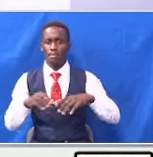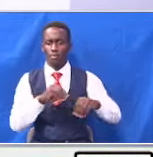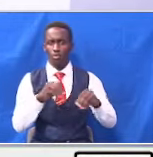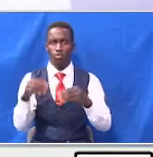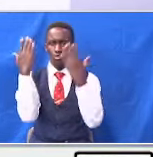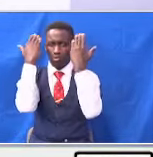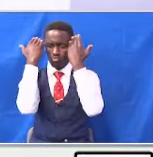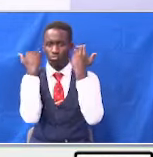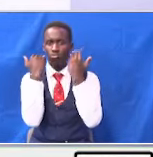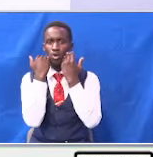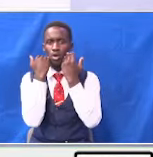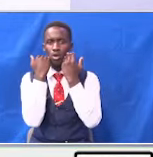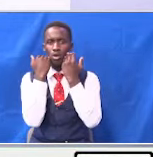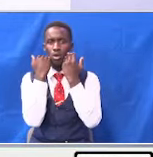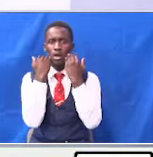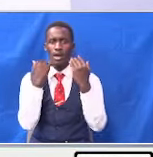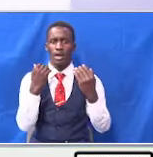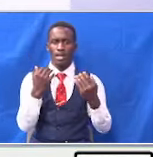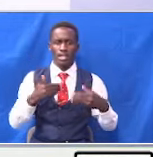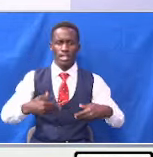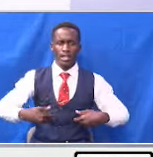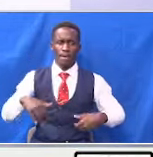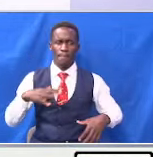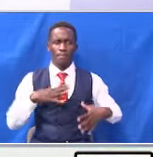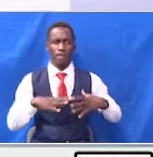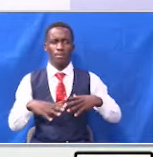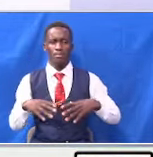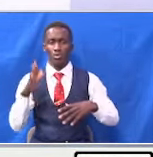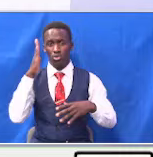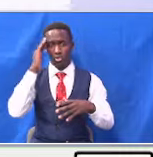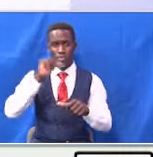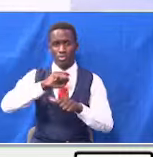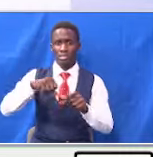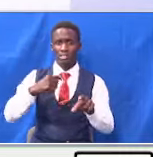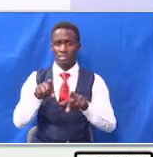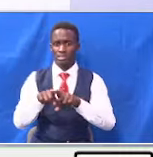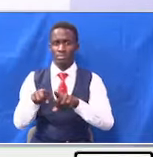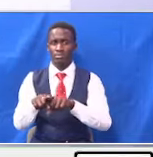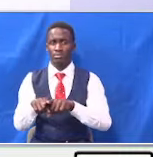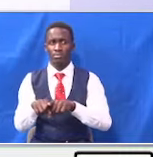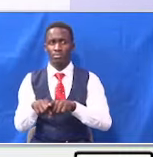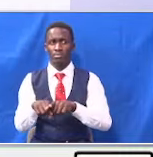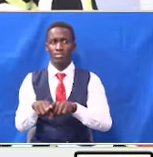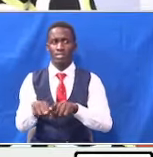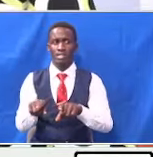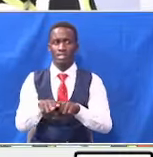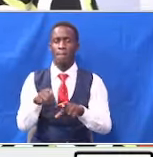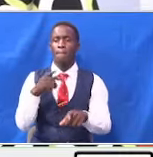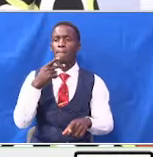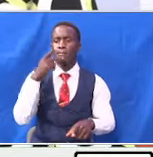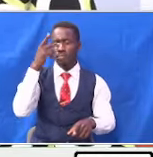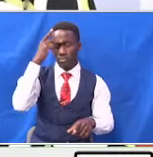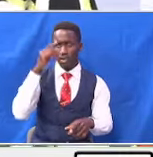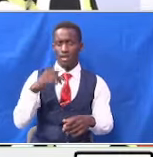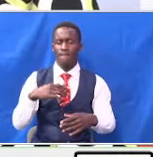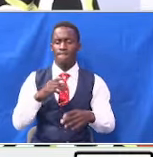something that young people are alive to, especially young women and parents. Right. So, yes, it was a very interesting debate